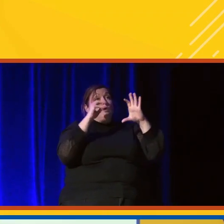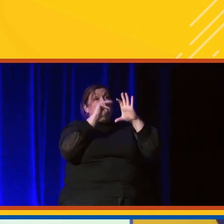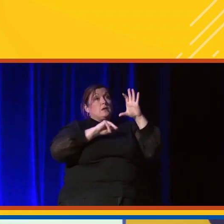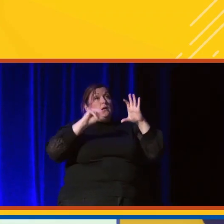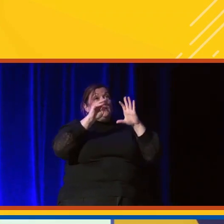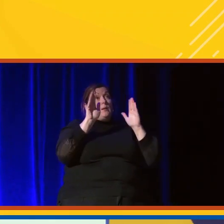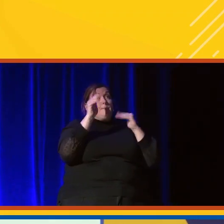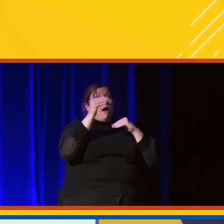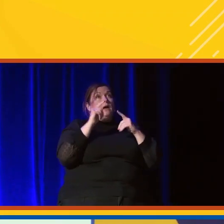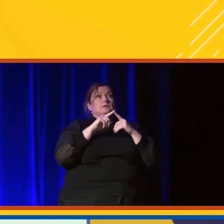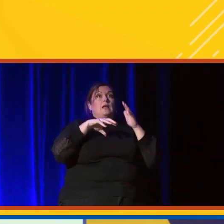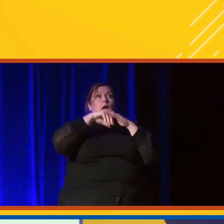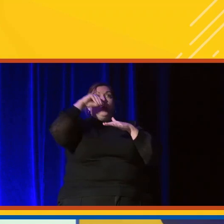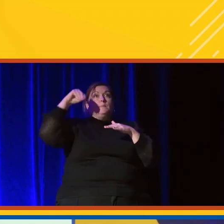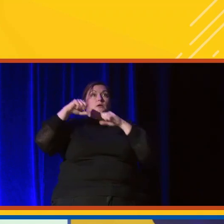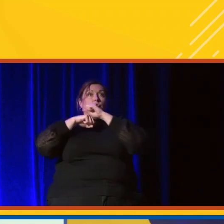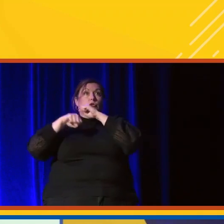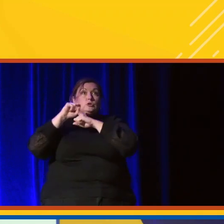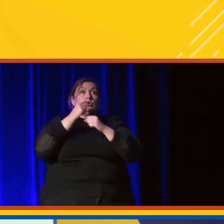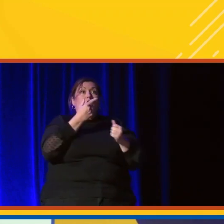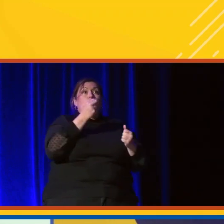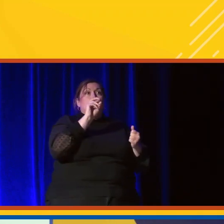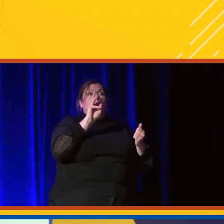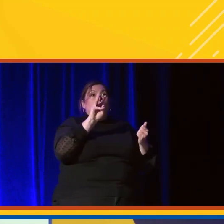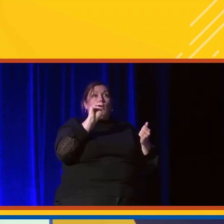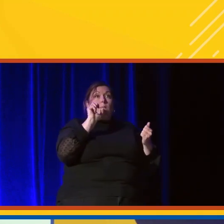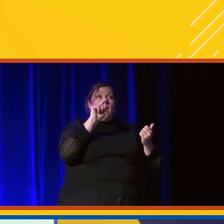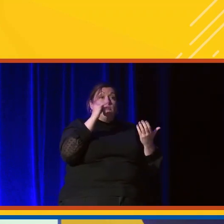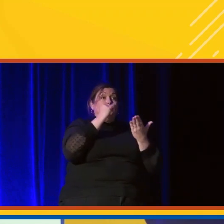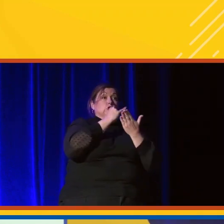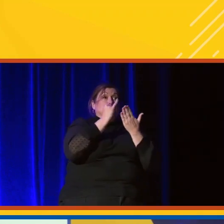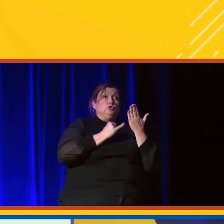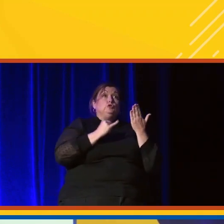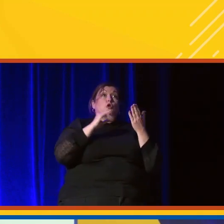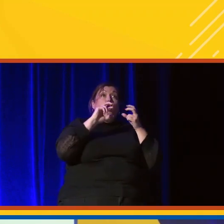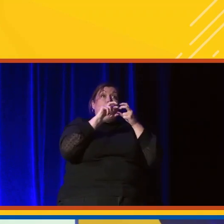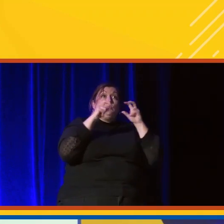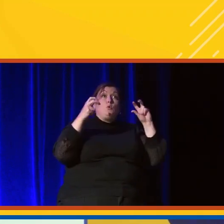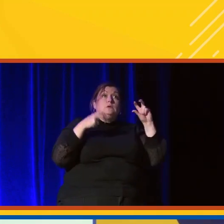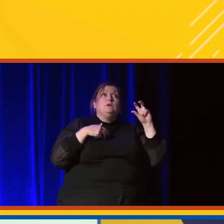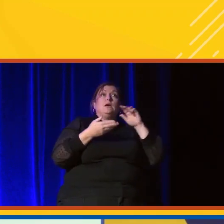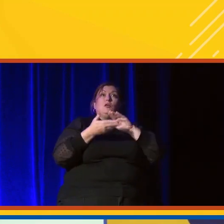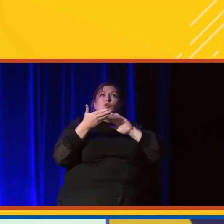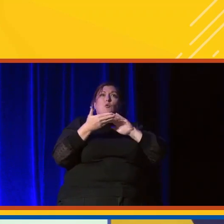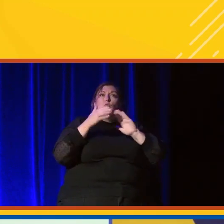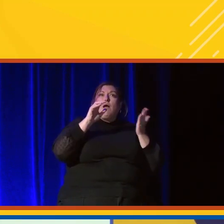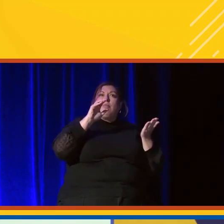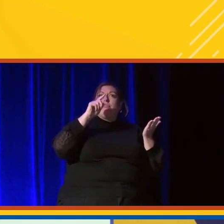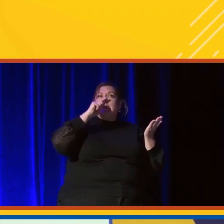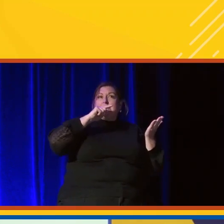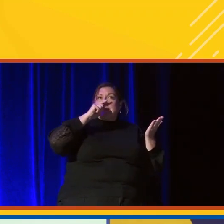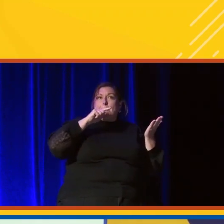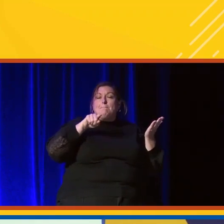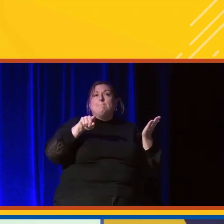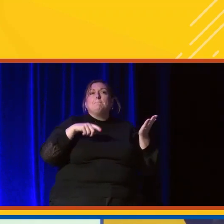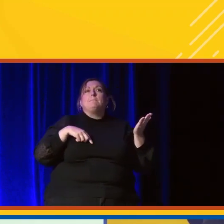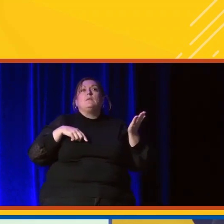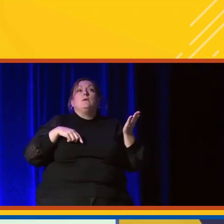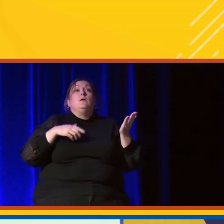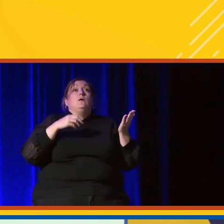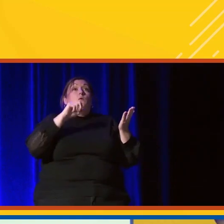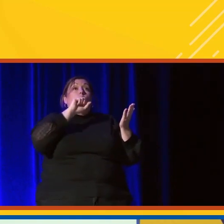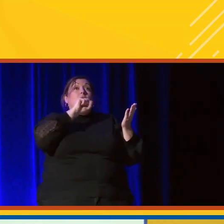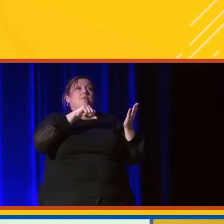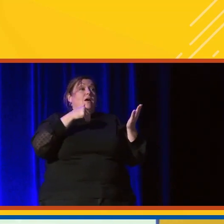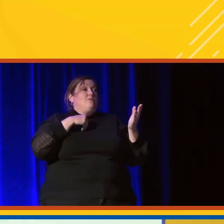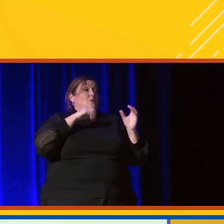structure. GROMACS is useful because you draw a protein and you run the simulation. What we'd love to have is a chemically transferable model